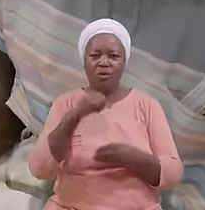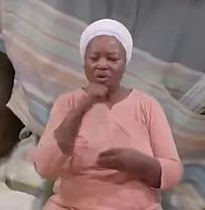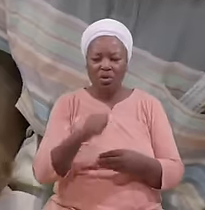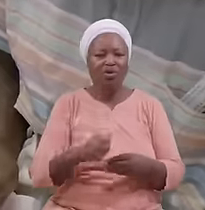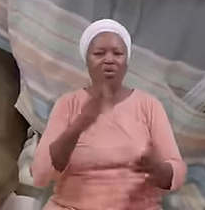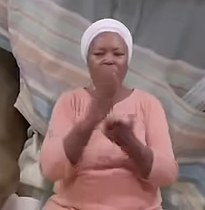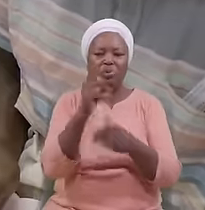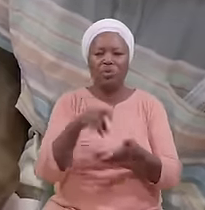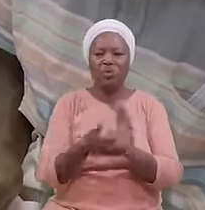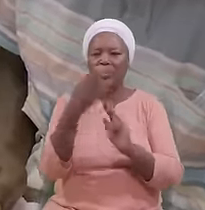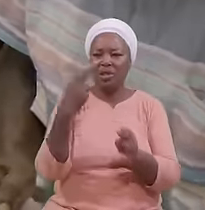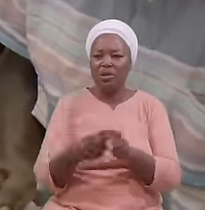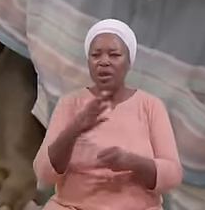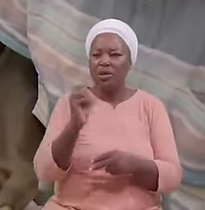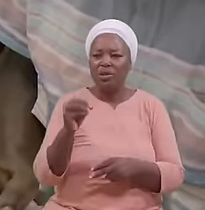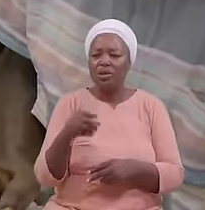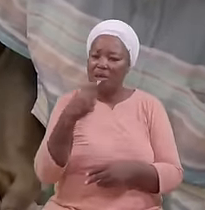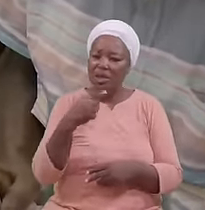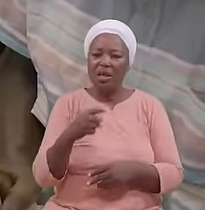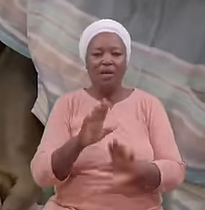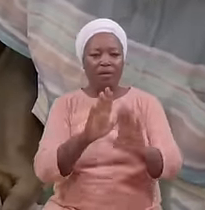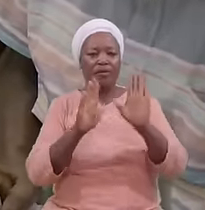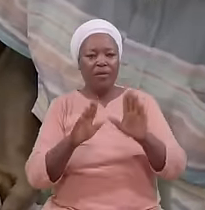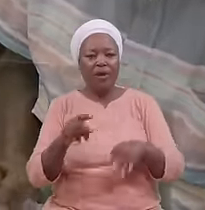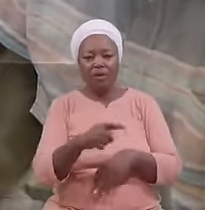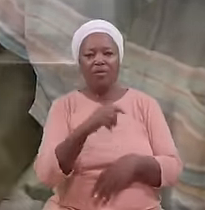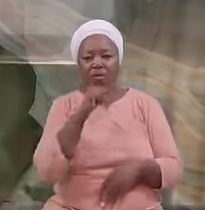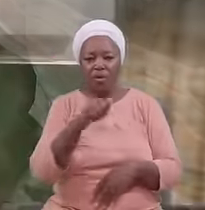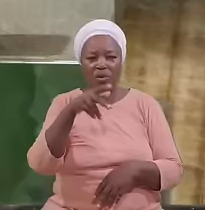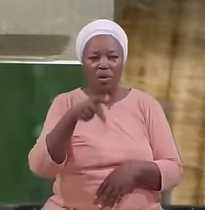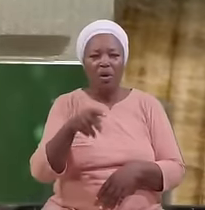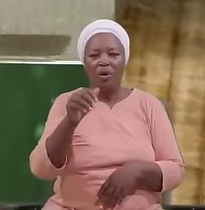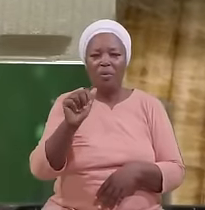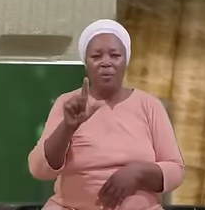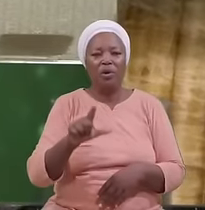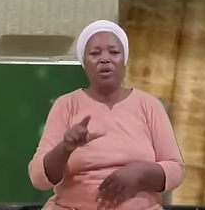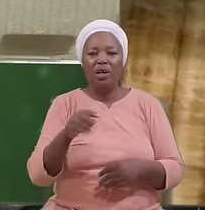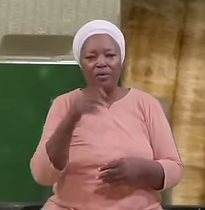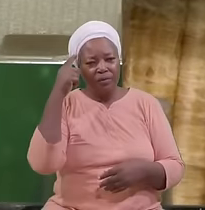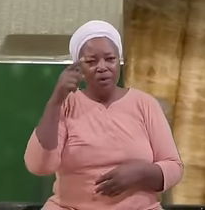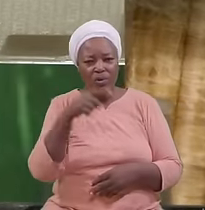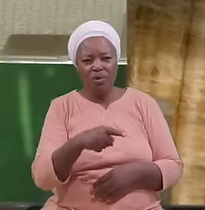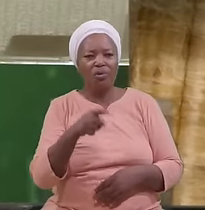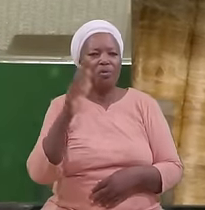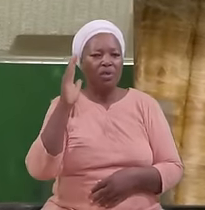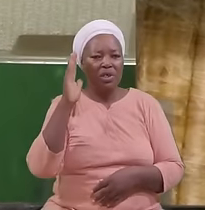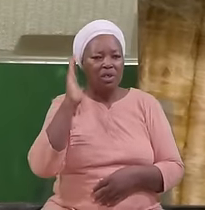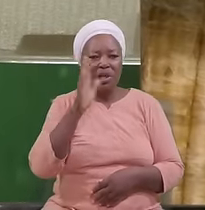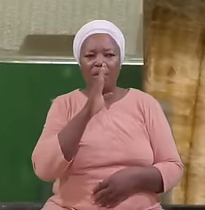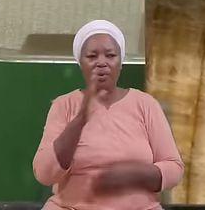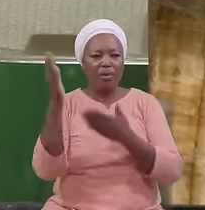you. And so he said, fear thou not, Paul, thou must be brought